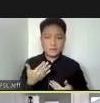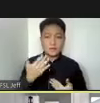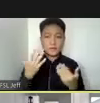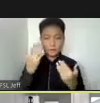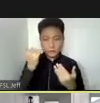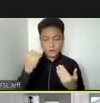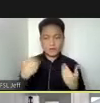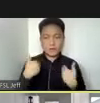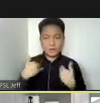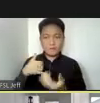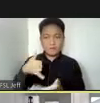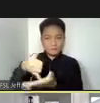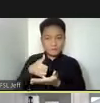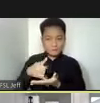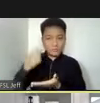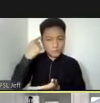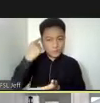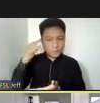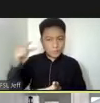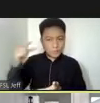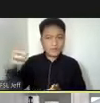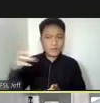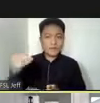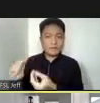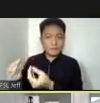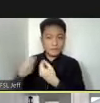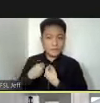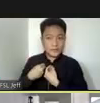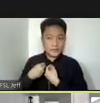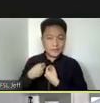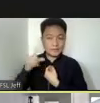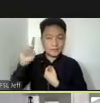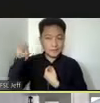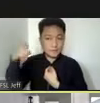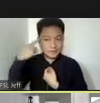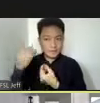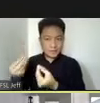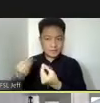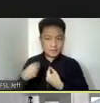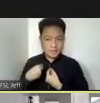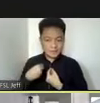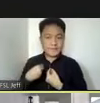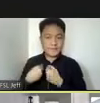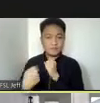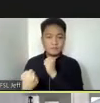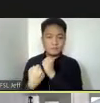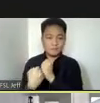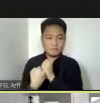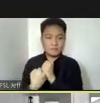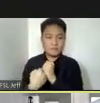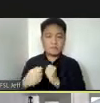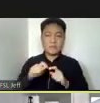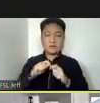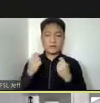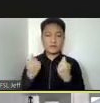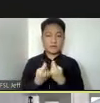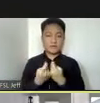who are amputee in the team, he gave us a artificial leg. Next slide.